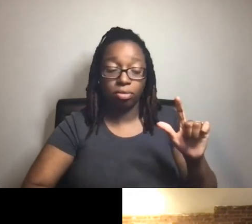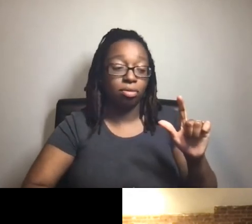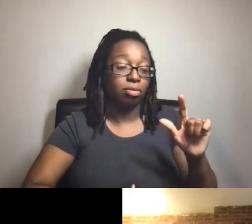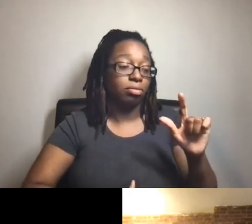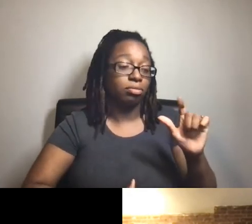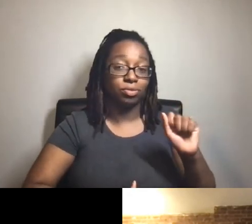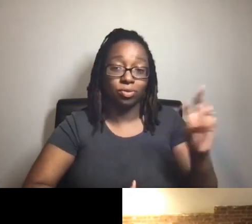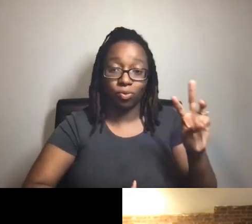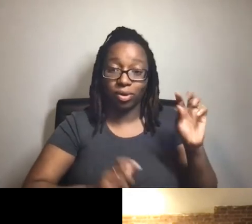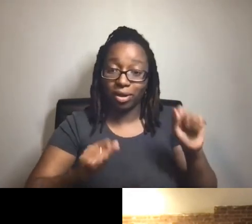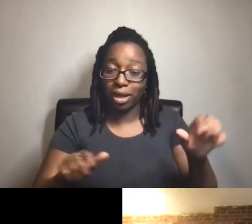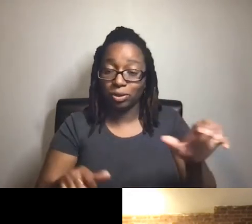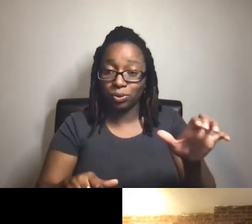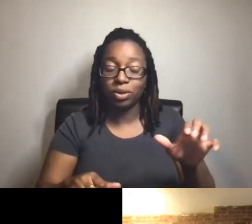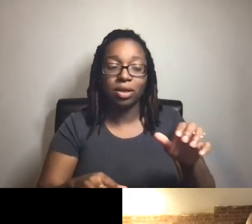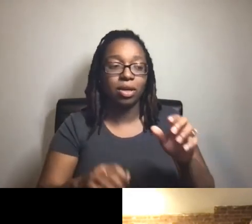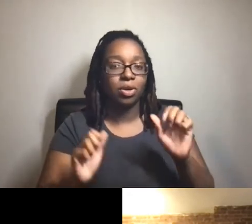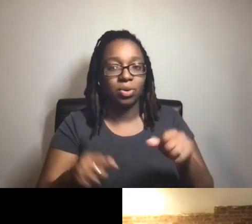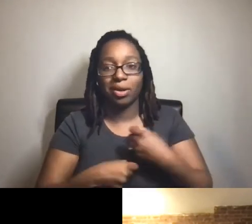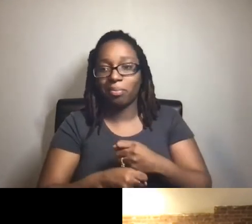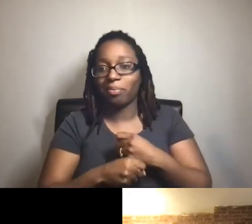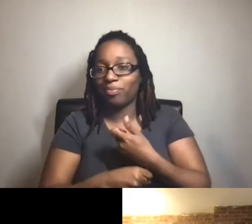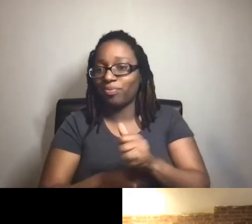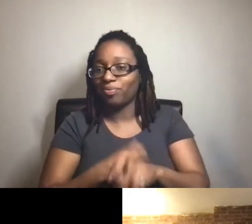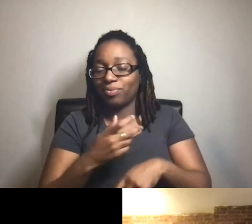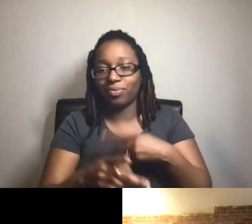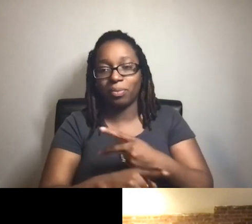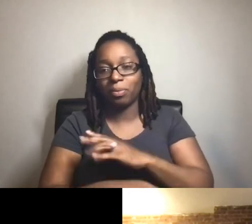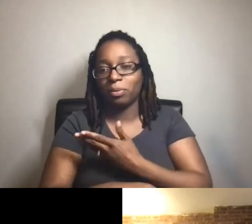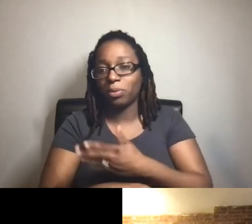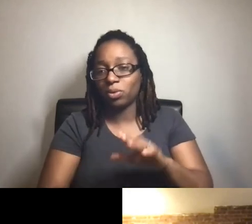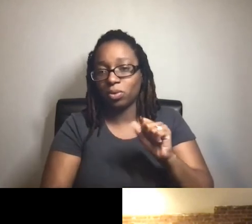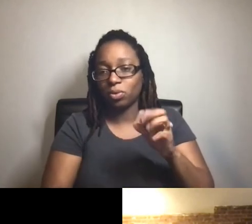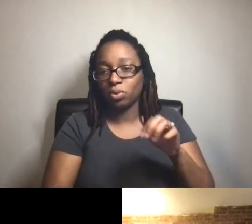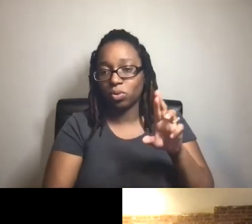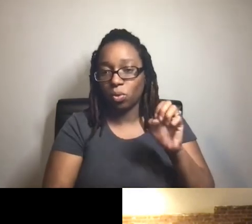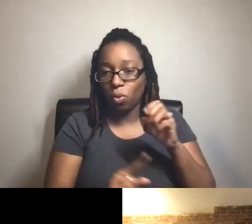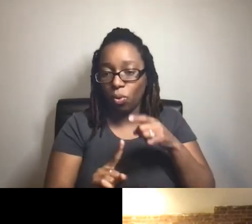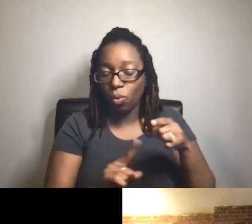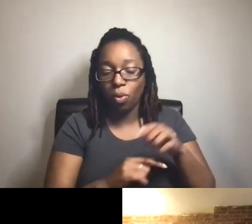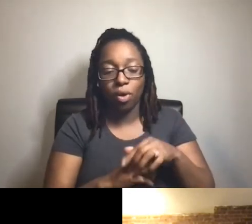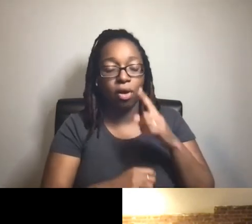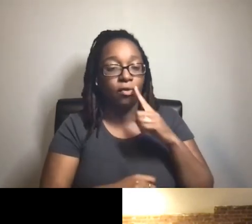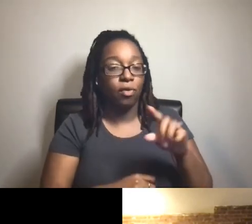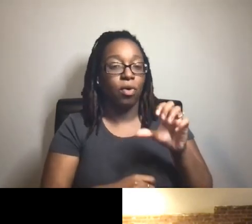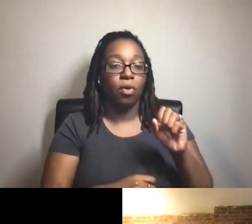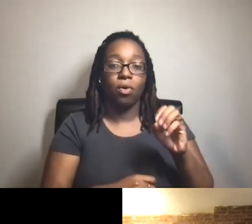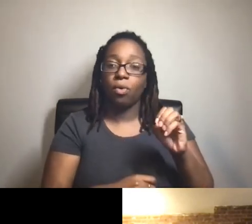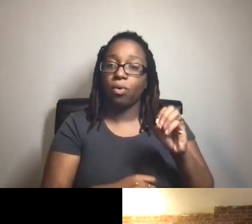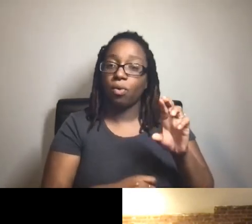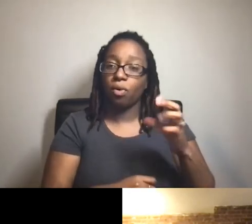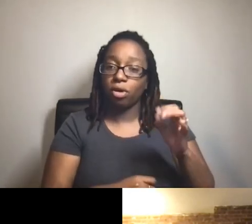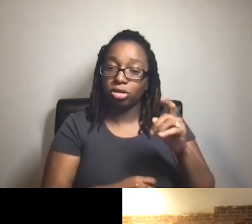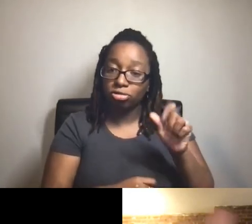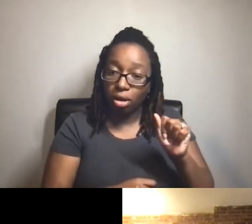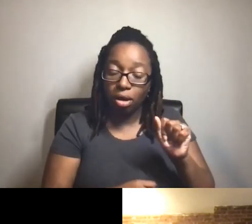is you can make any kind of musical score, any, you know, for full orchestra with all kinds of musical